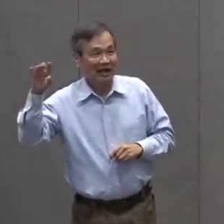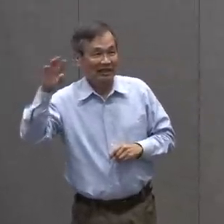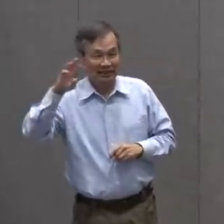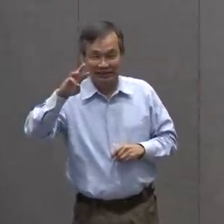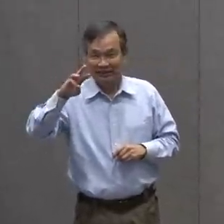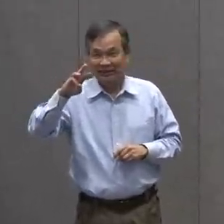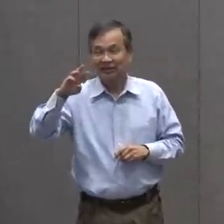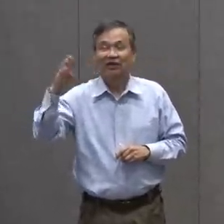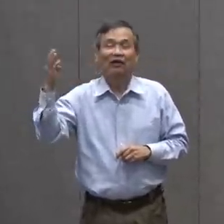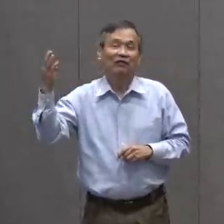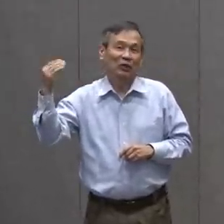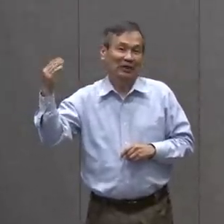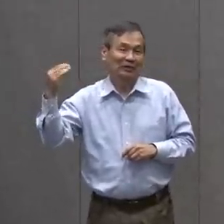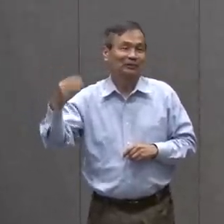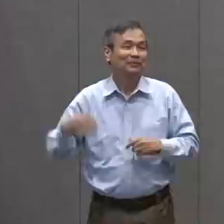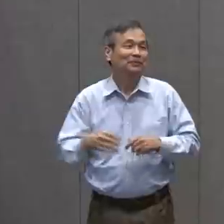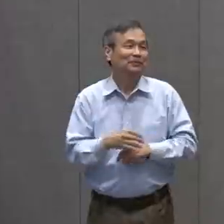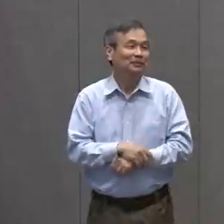14.